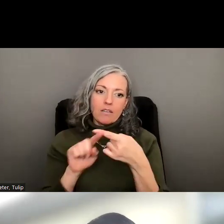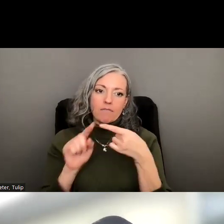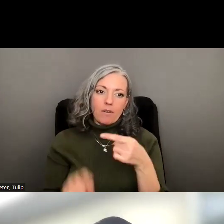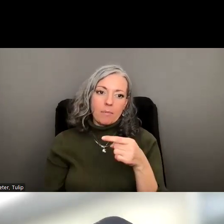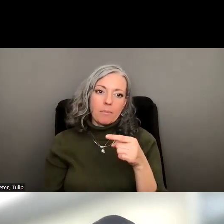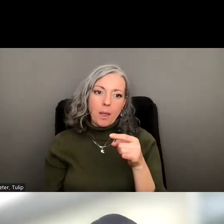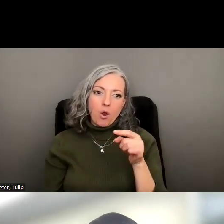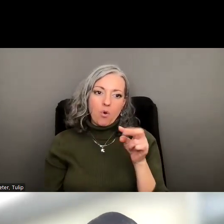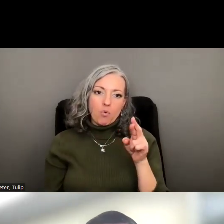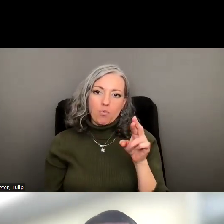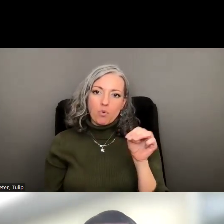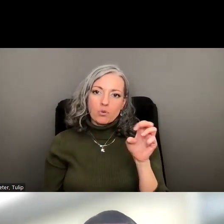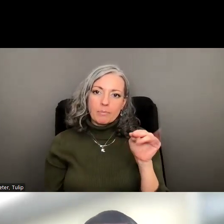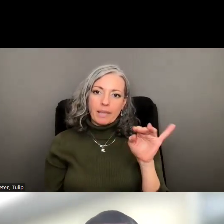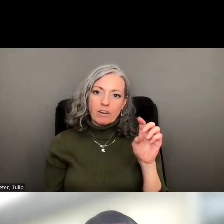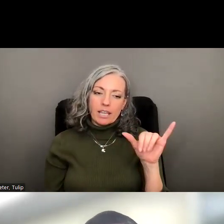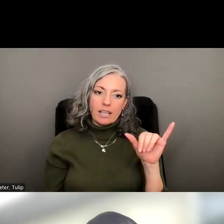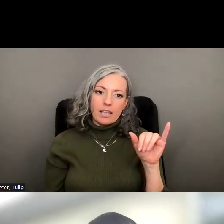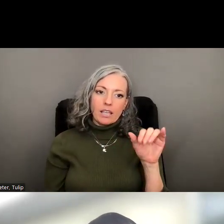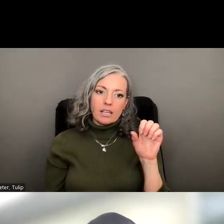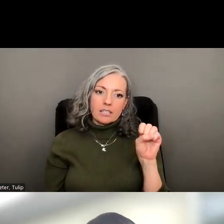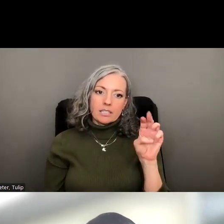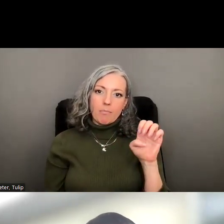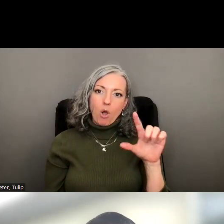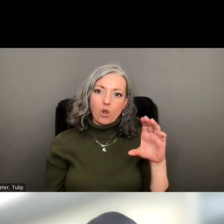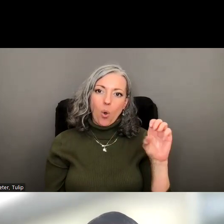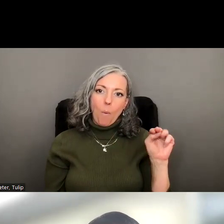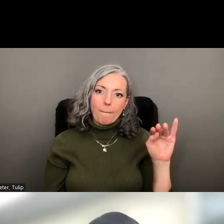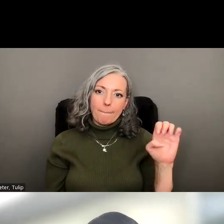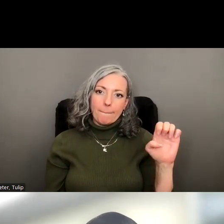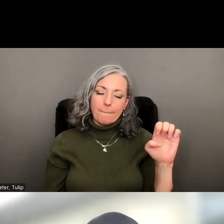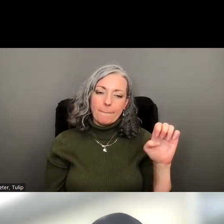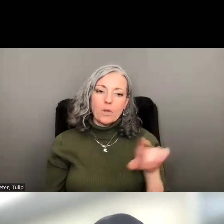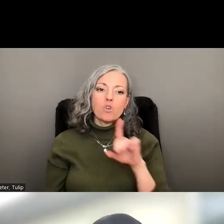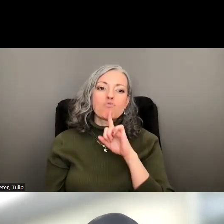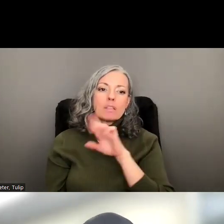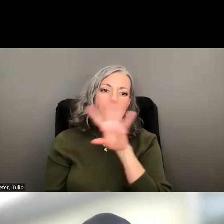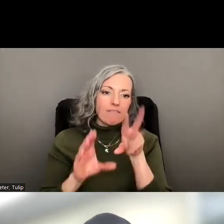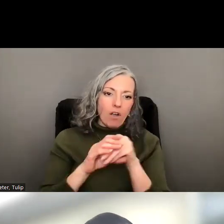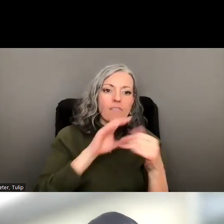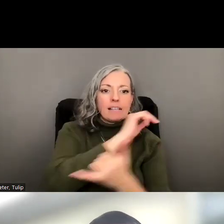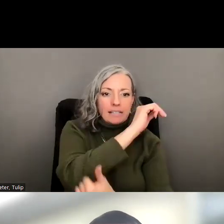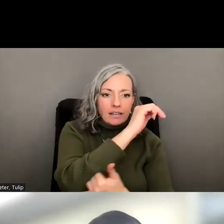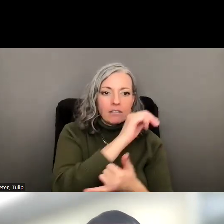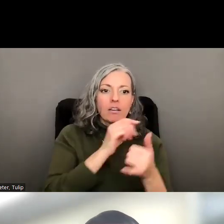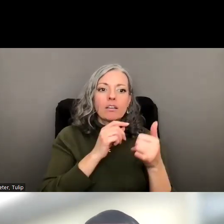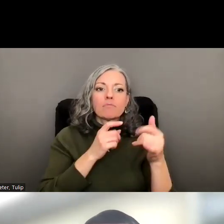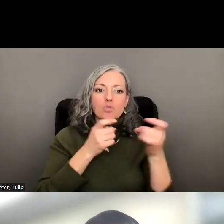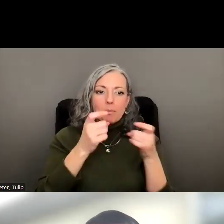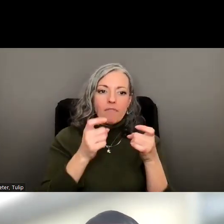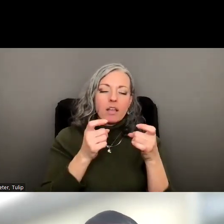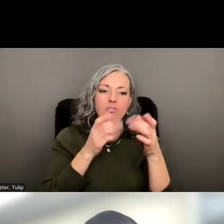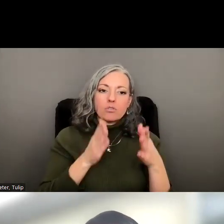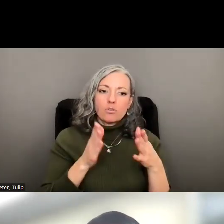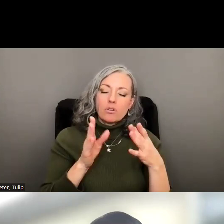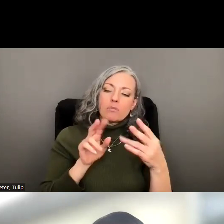and just appreciate both the county perspective being involved, but also the county supervisor perspective. You know, certainly